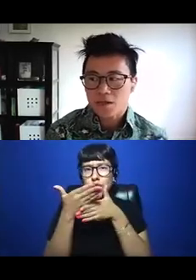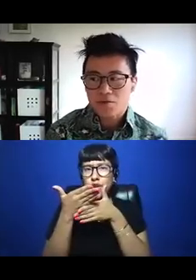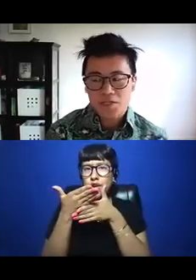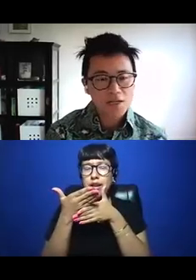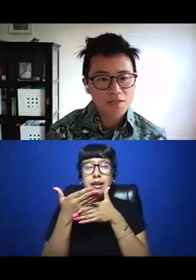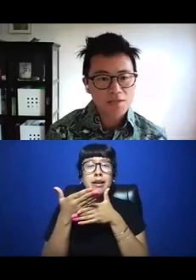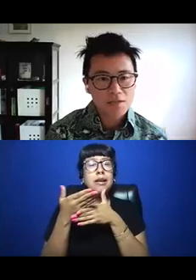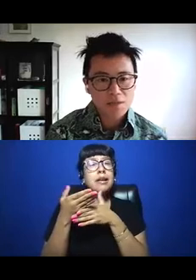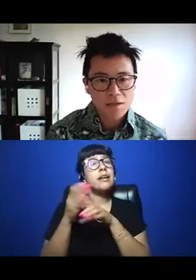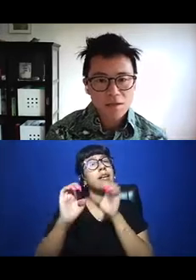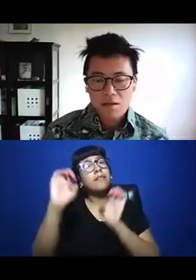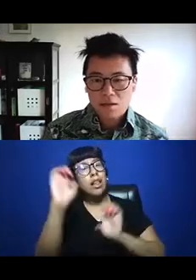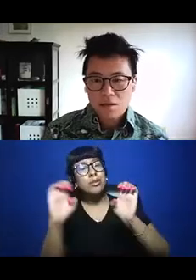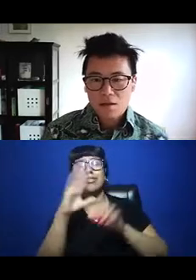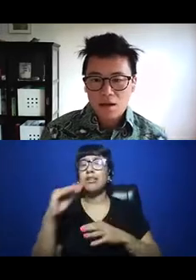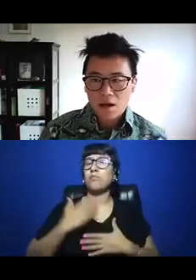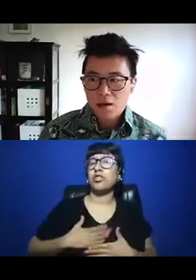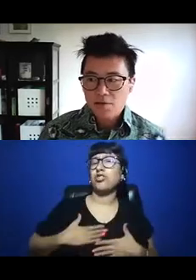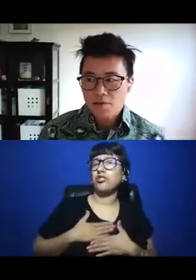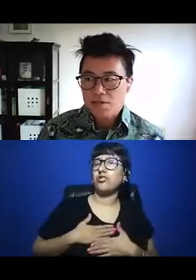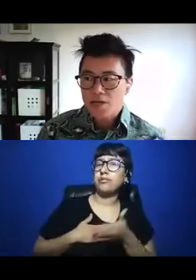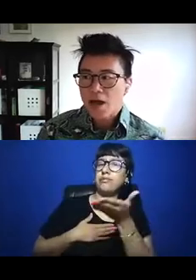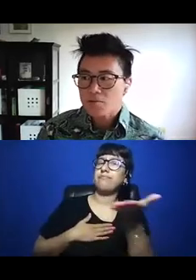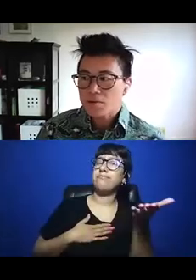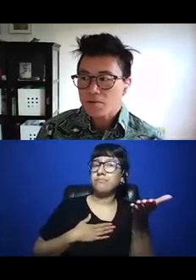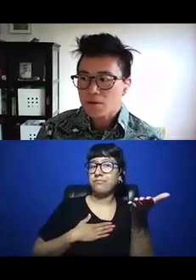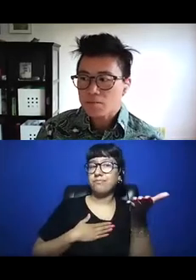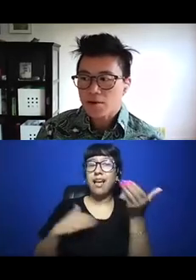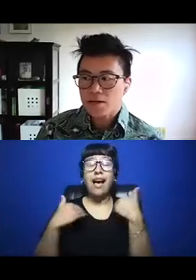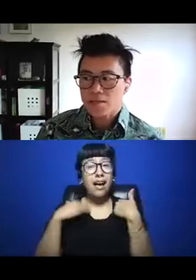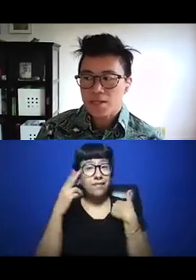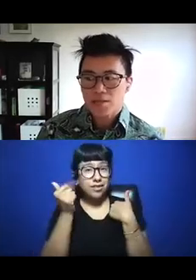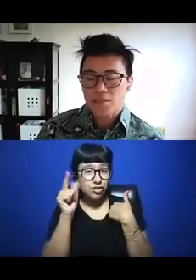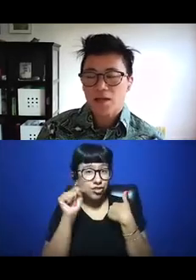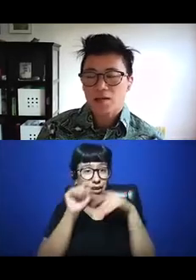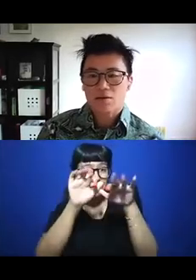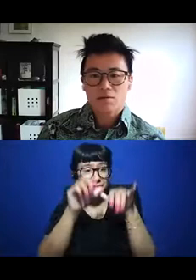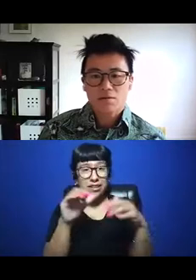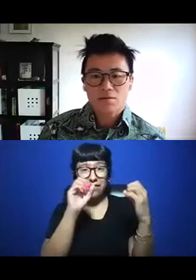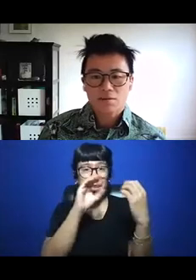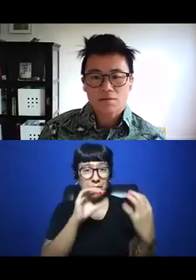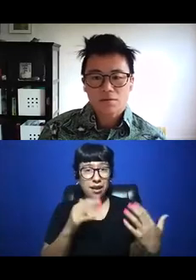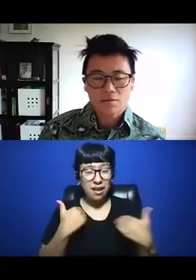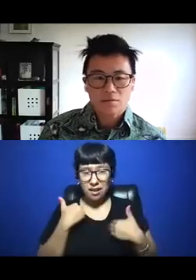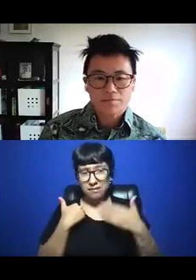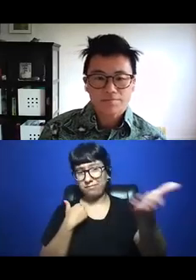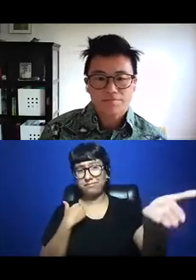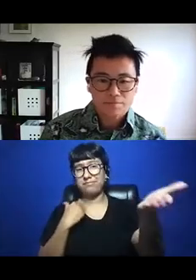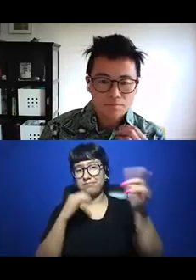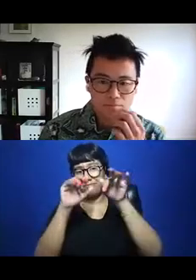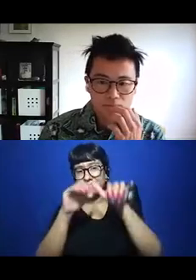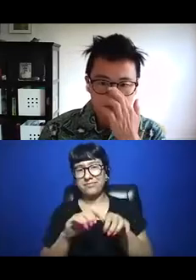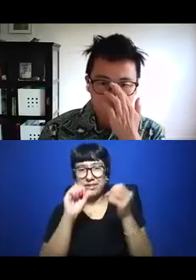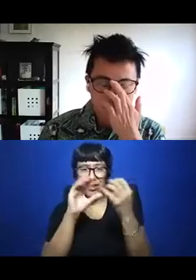evaluation and appreciations, either in the chat or you're welcome to write in this last slide here.